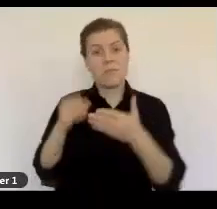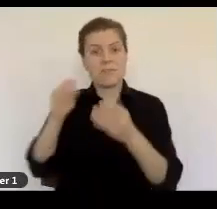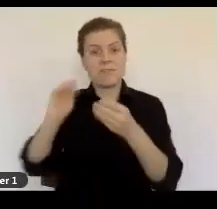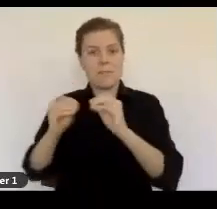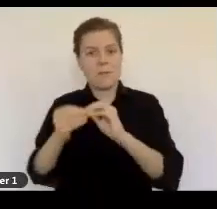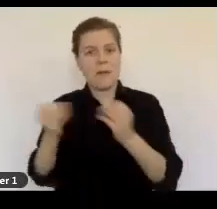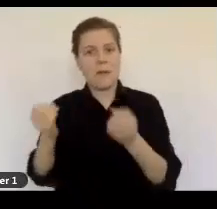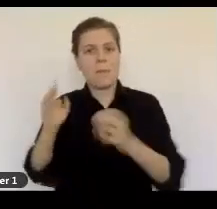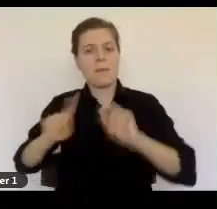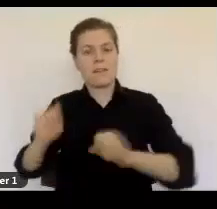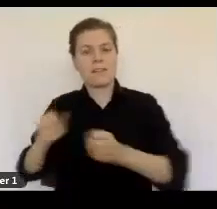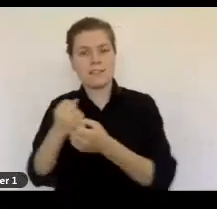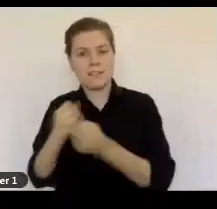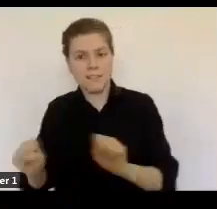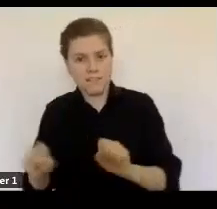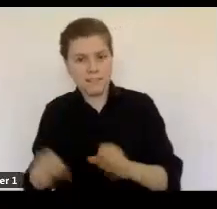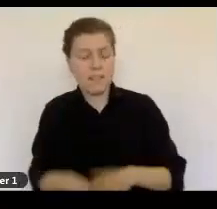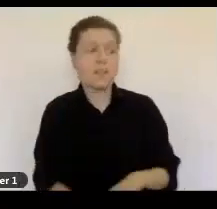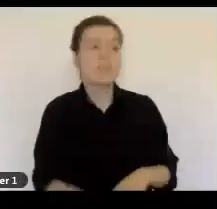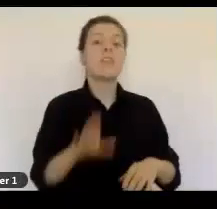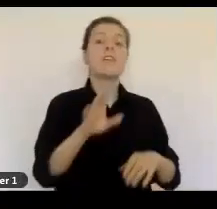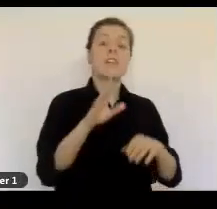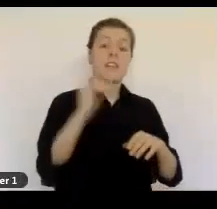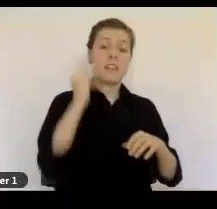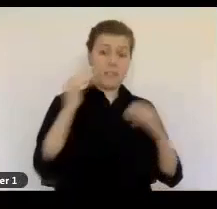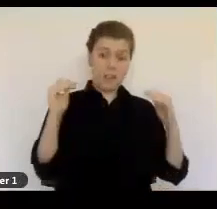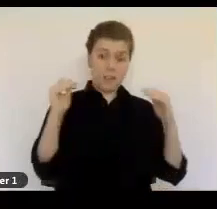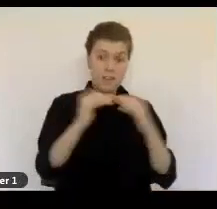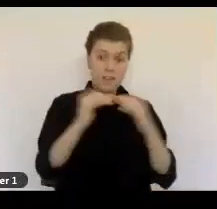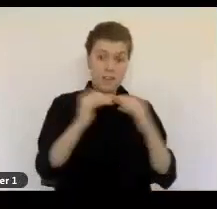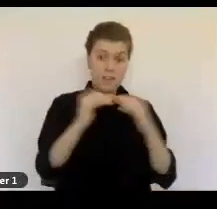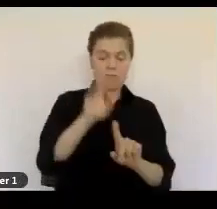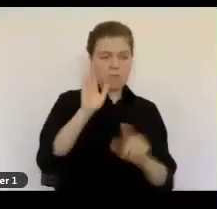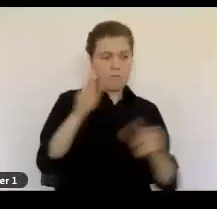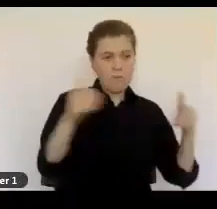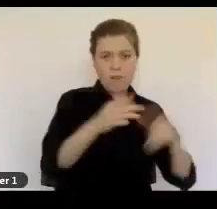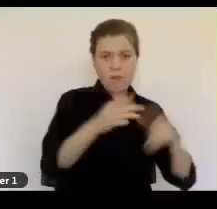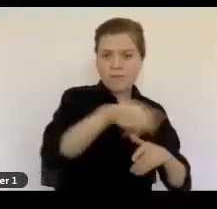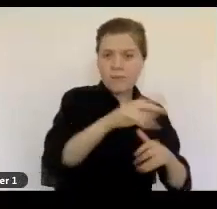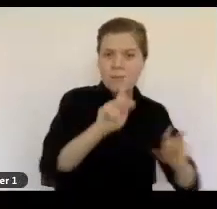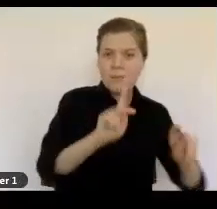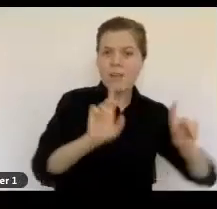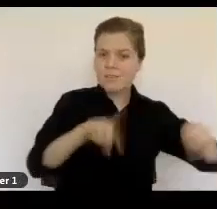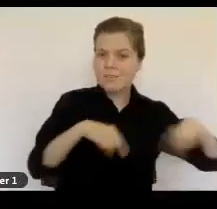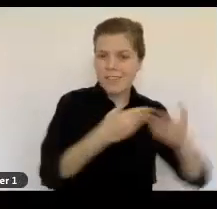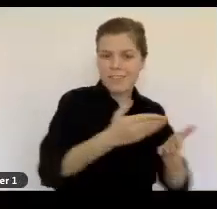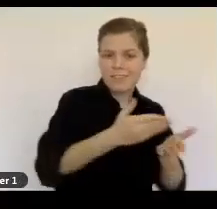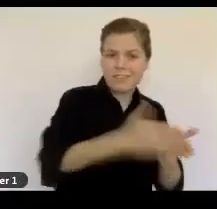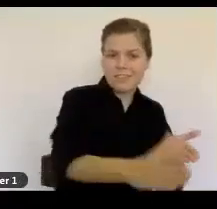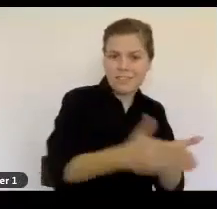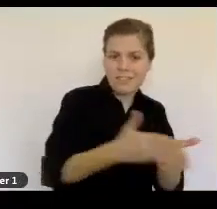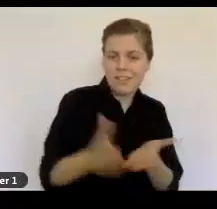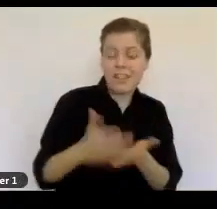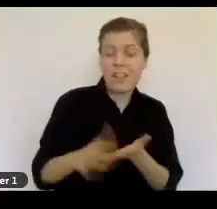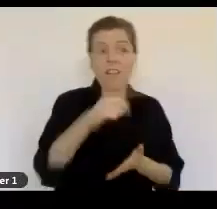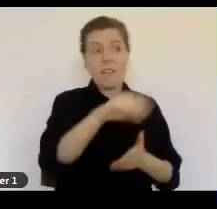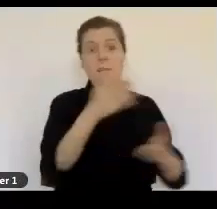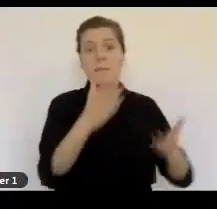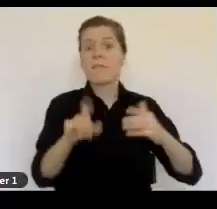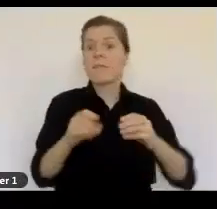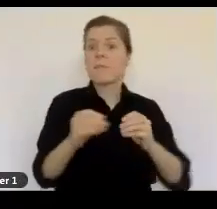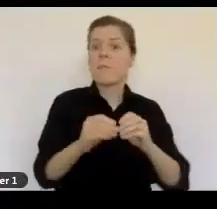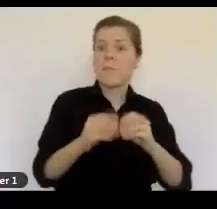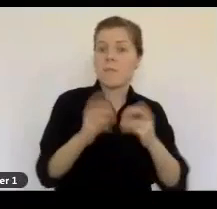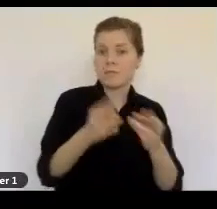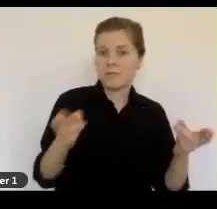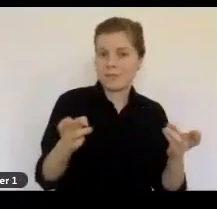game. Equity, on the other hand, will have its focus on marginalized populations, or on those who might not have been treated fairly by